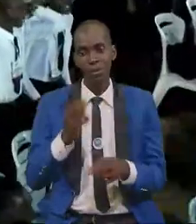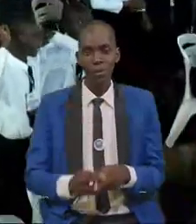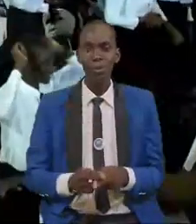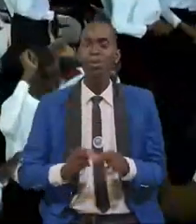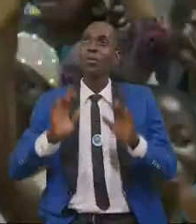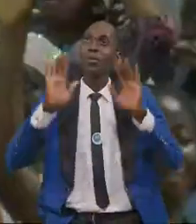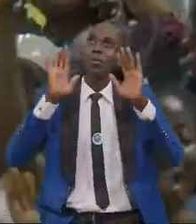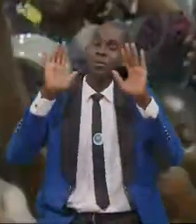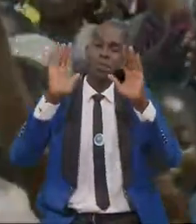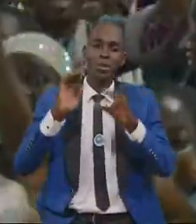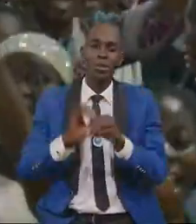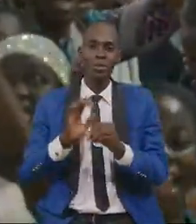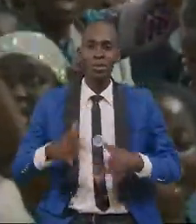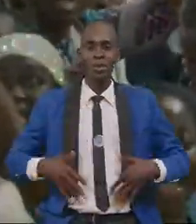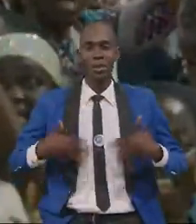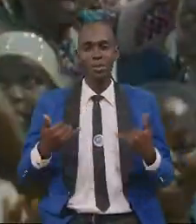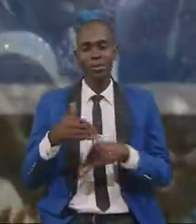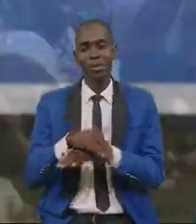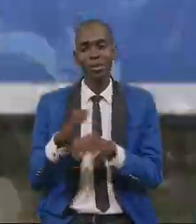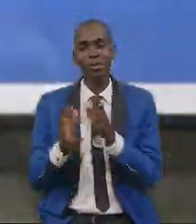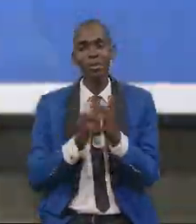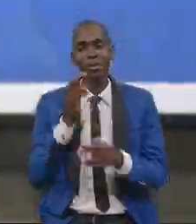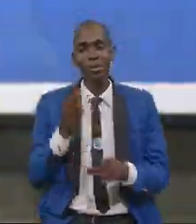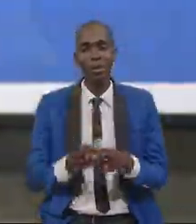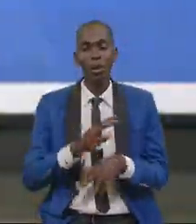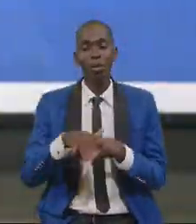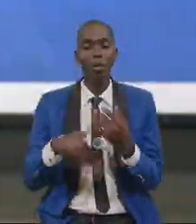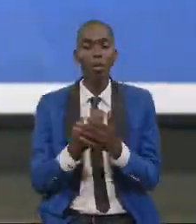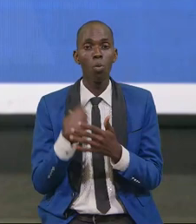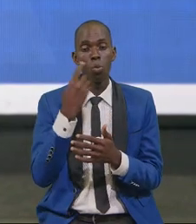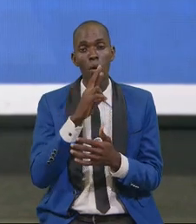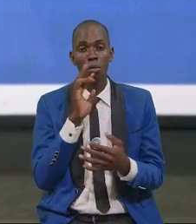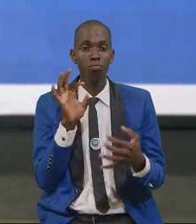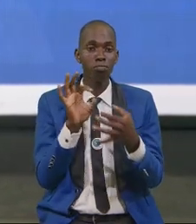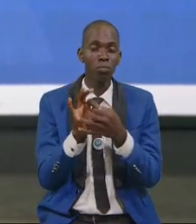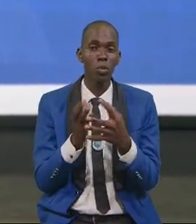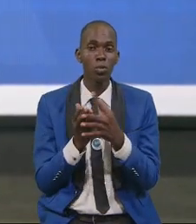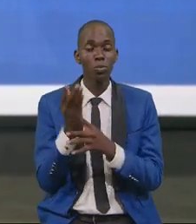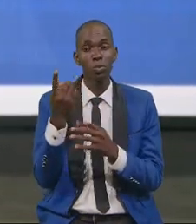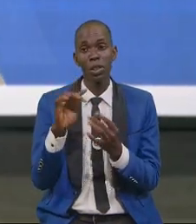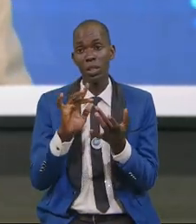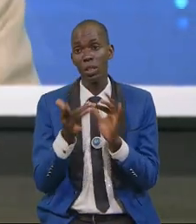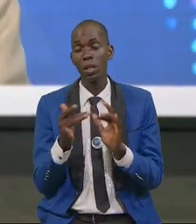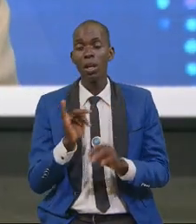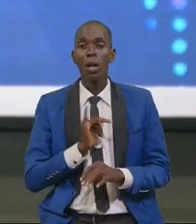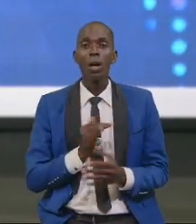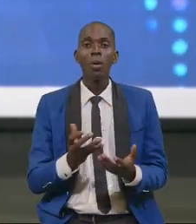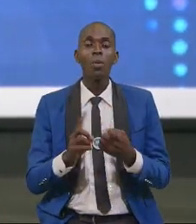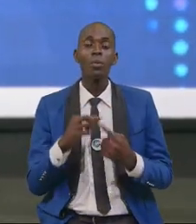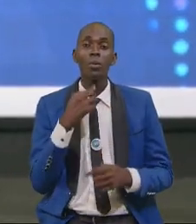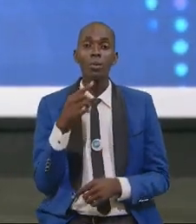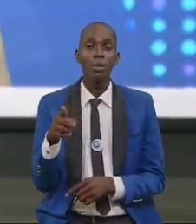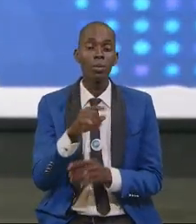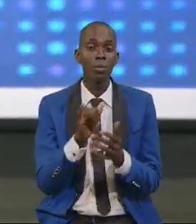your life. And all those who are online, I want to tell you that the miracle